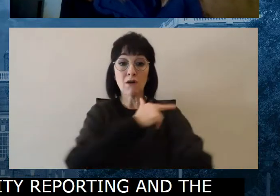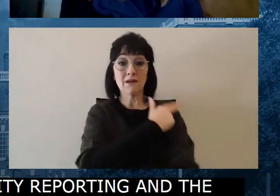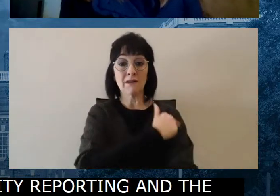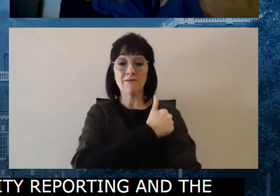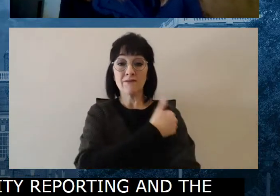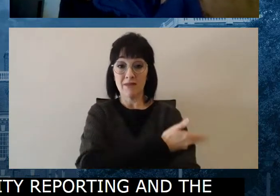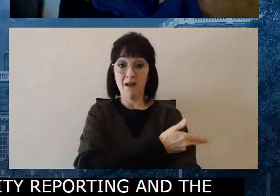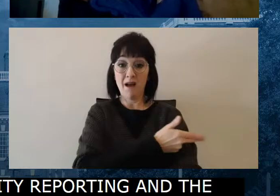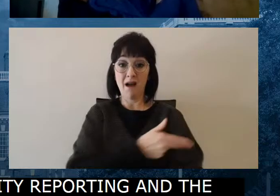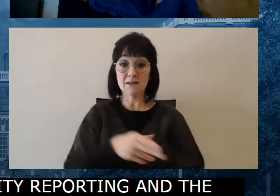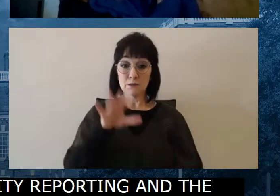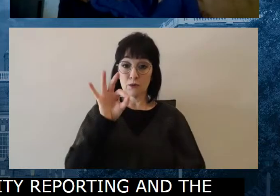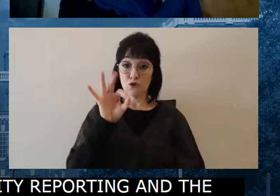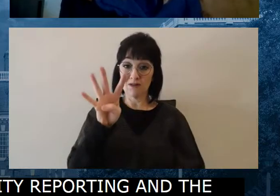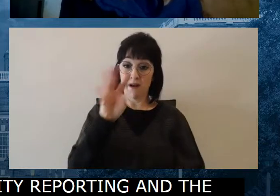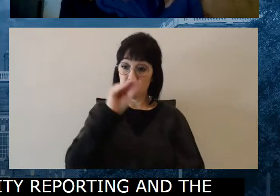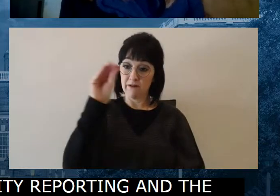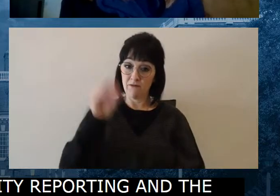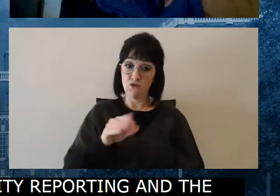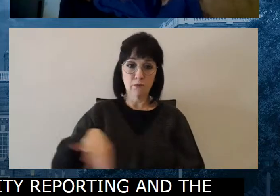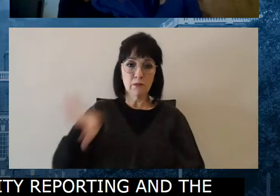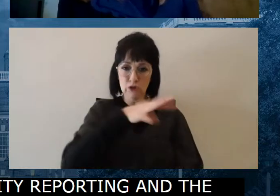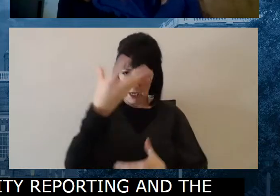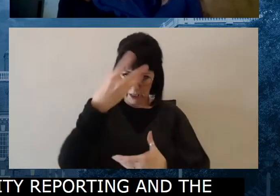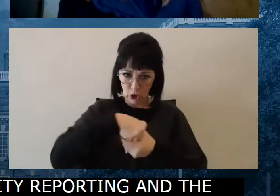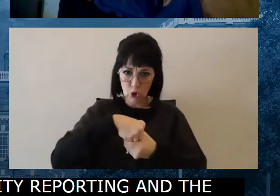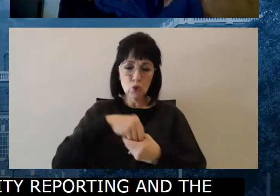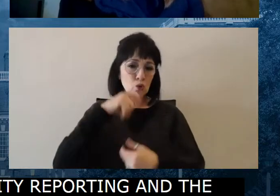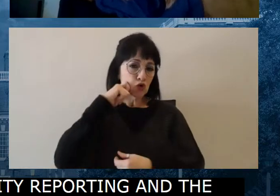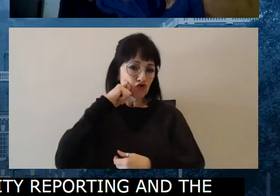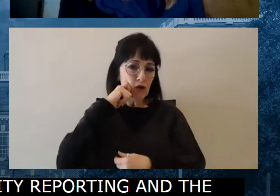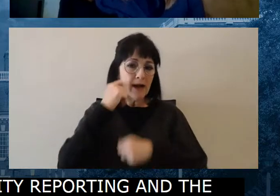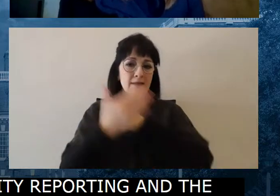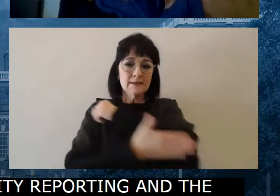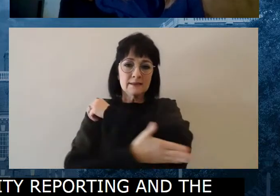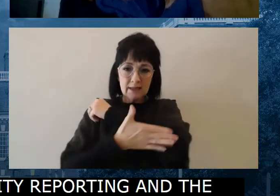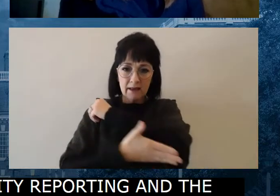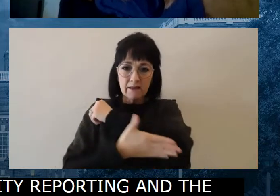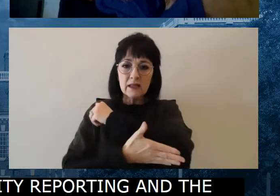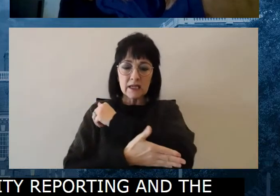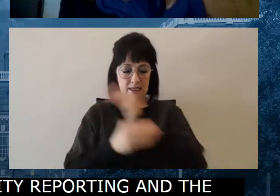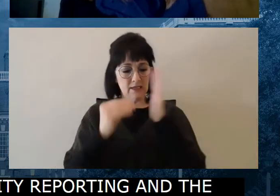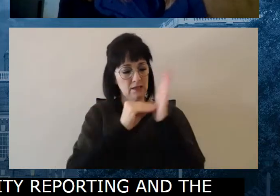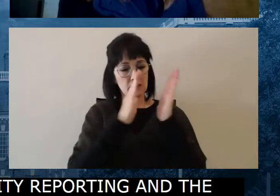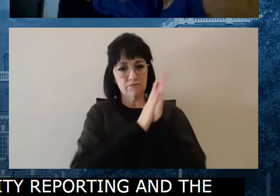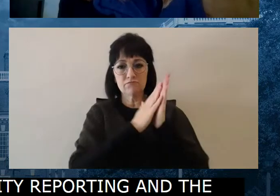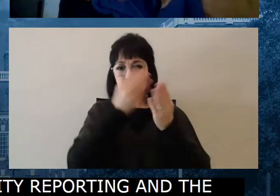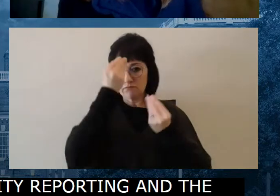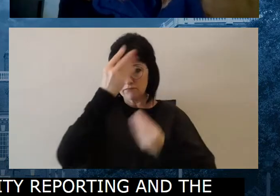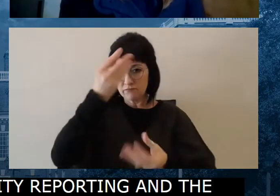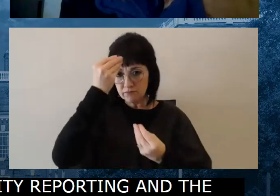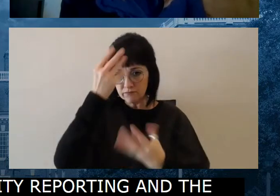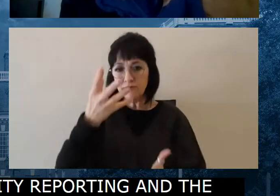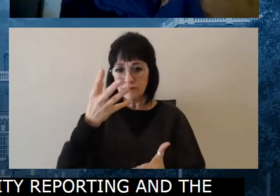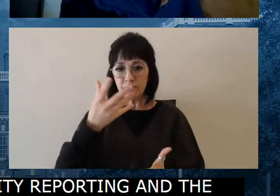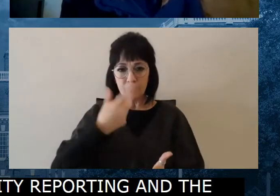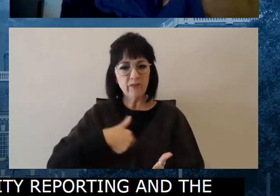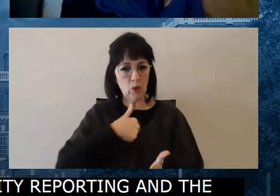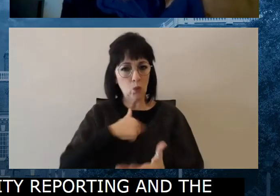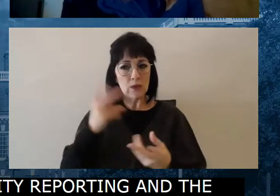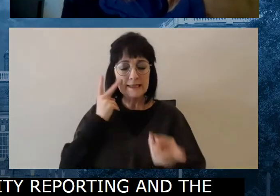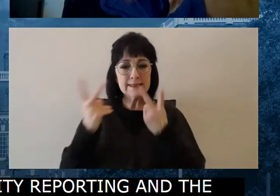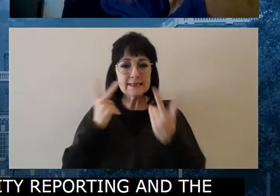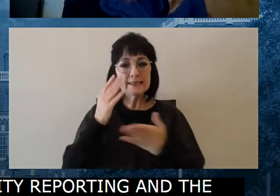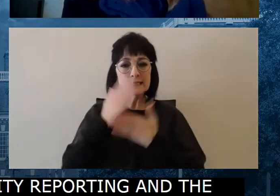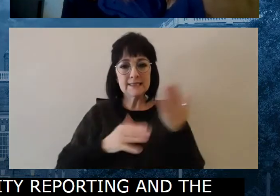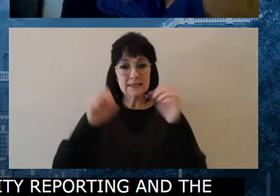and ethnicity data. And as we mentioned before, what we were finding was we were seeing some system problems